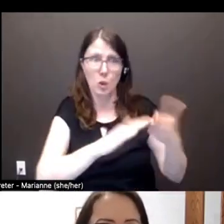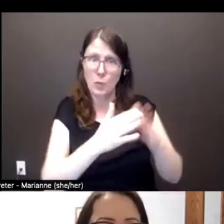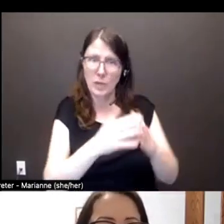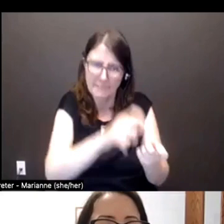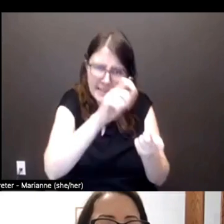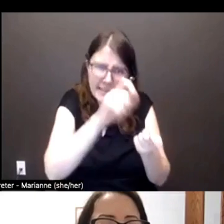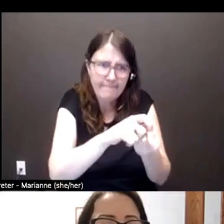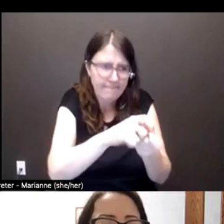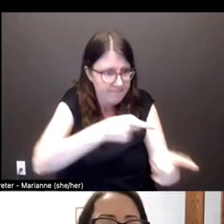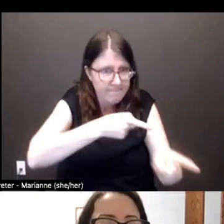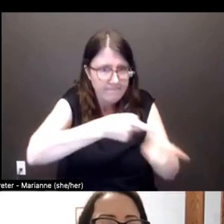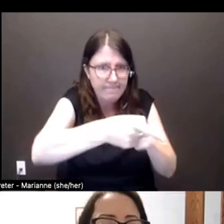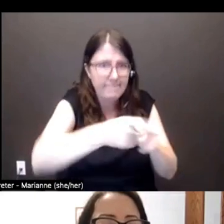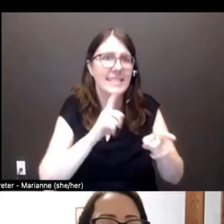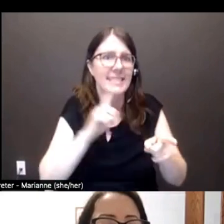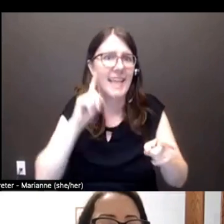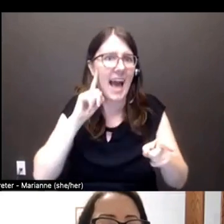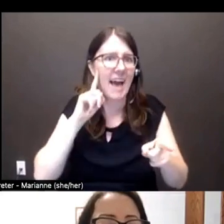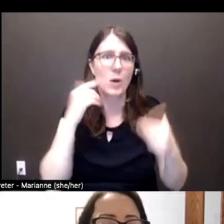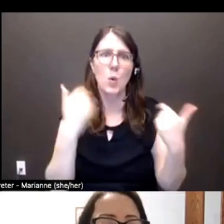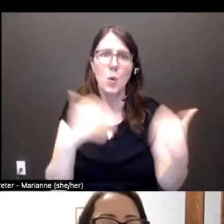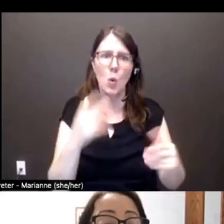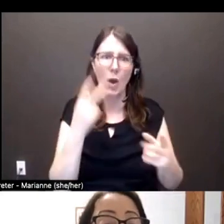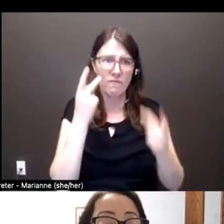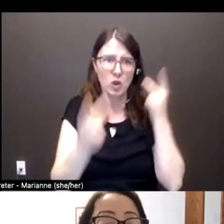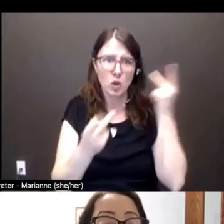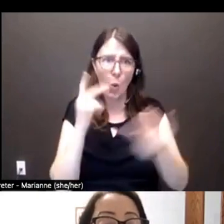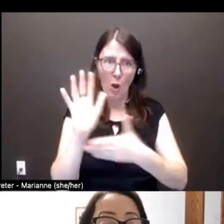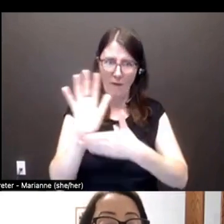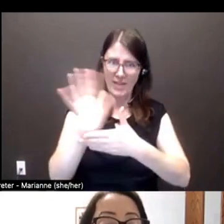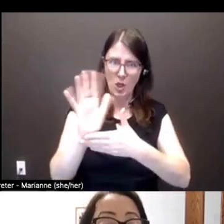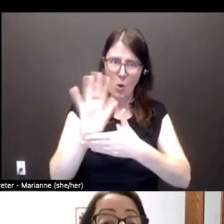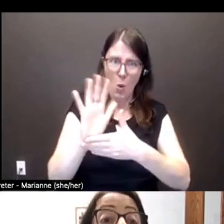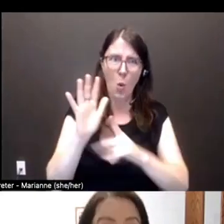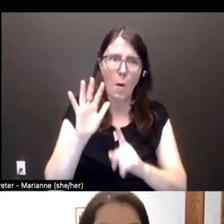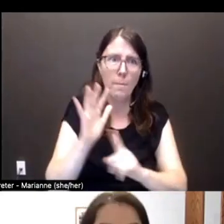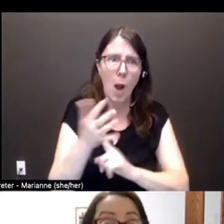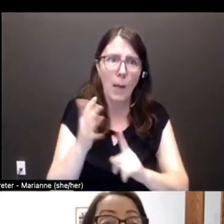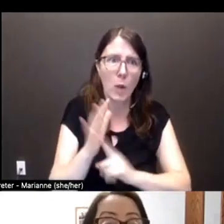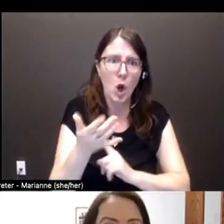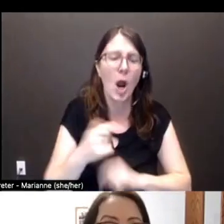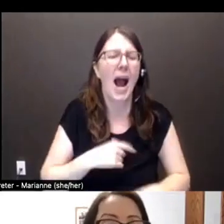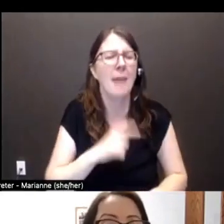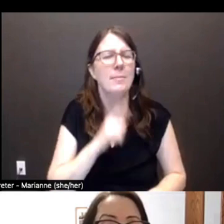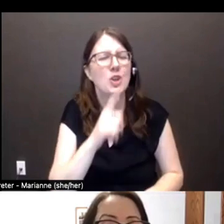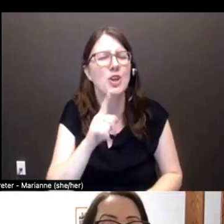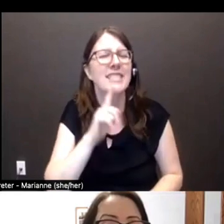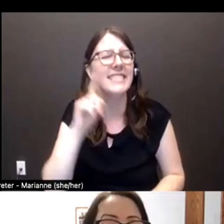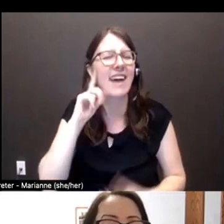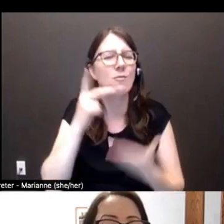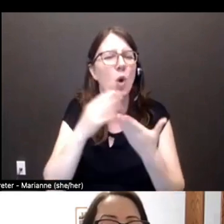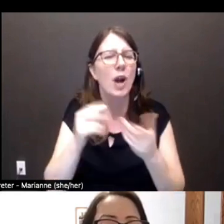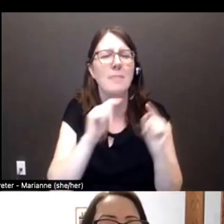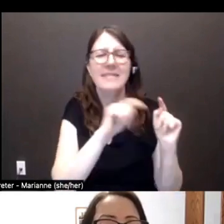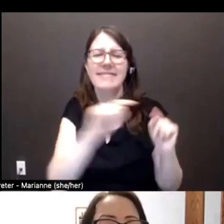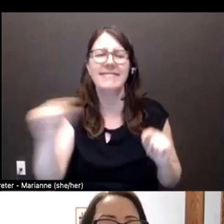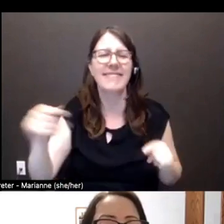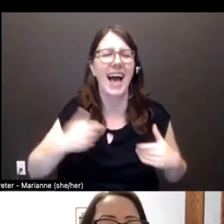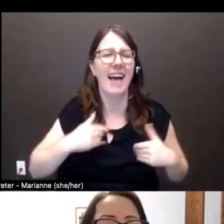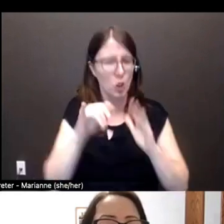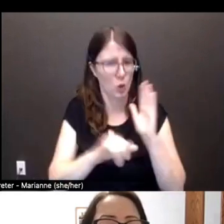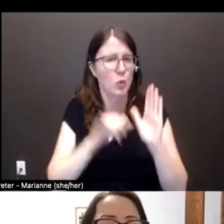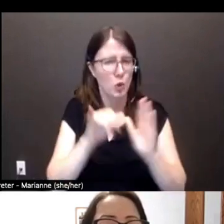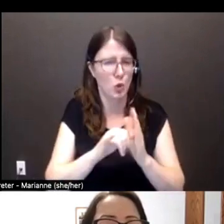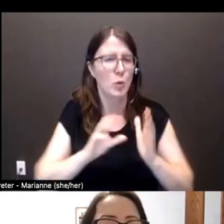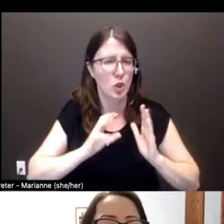videos would play a big role. And I'm sure many programs already have YouTube channels. How does it work for you with working on